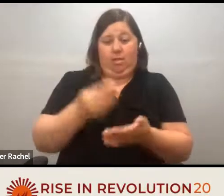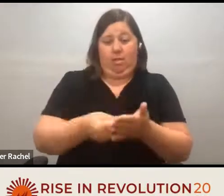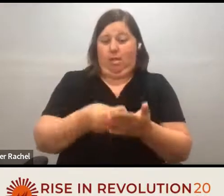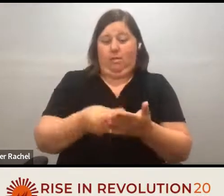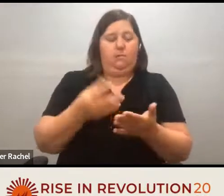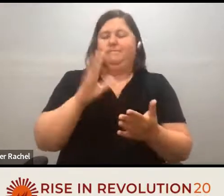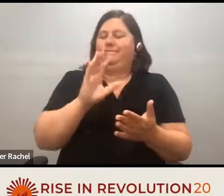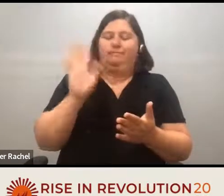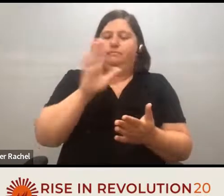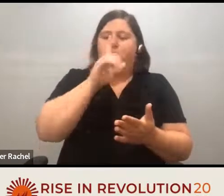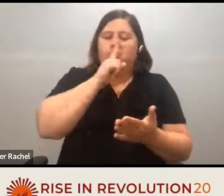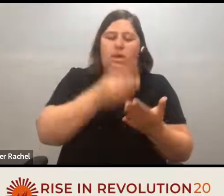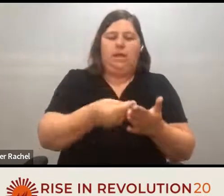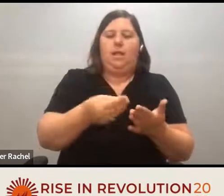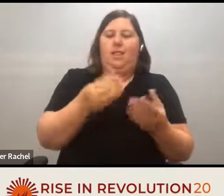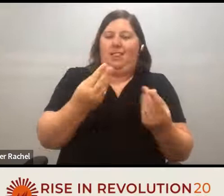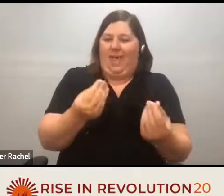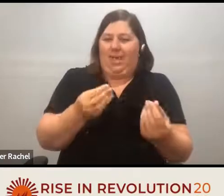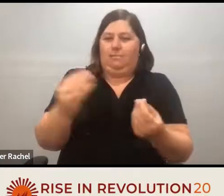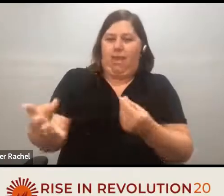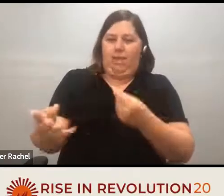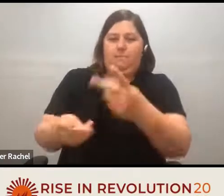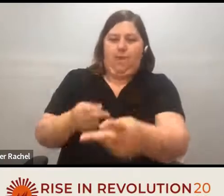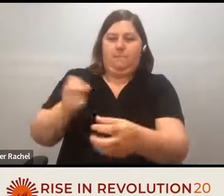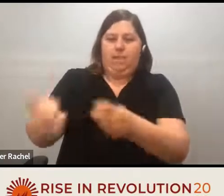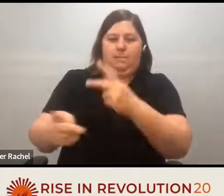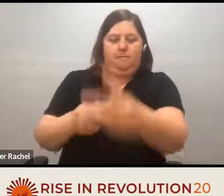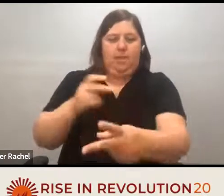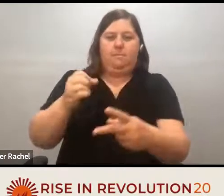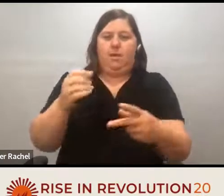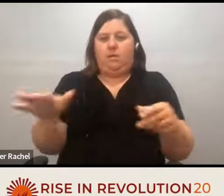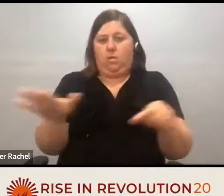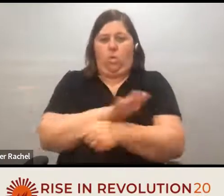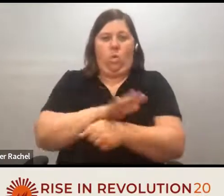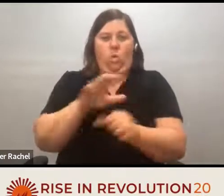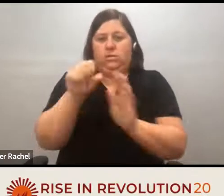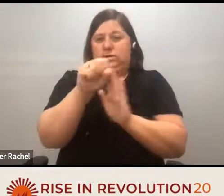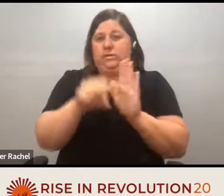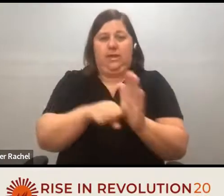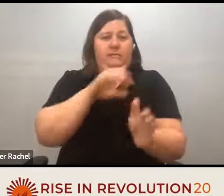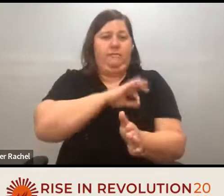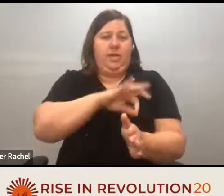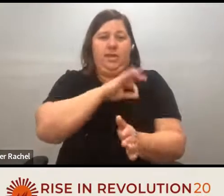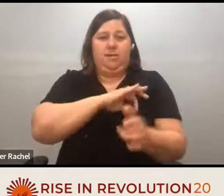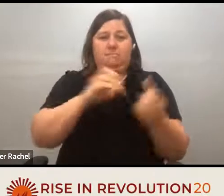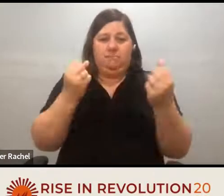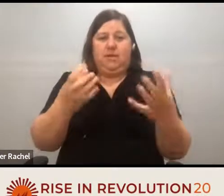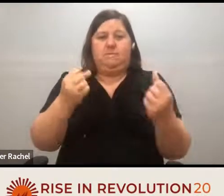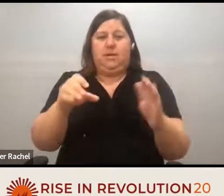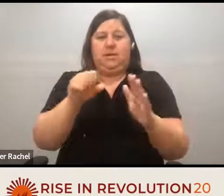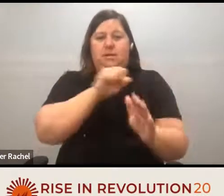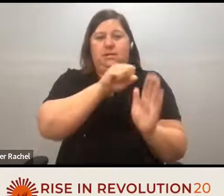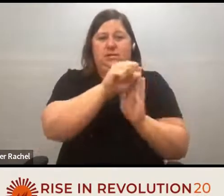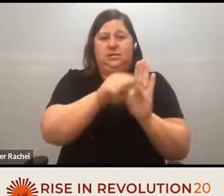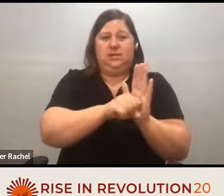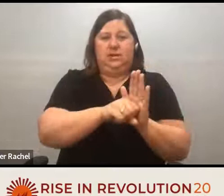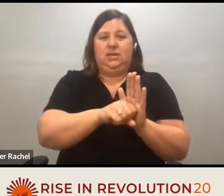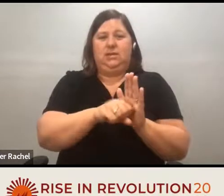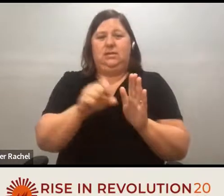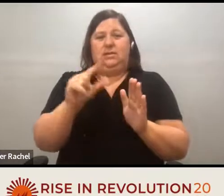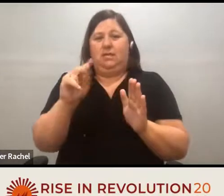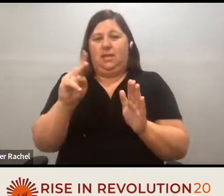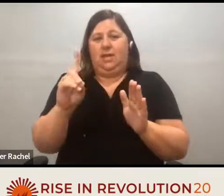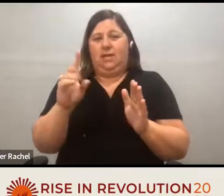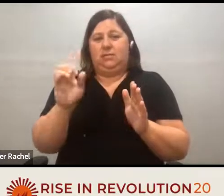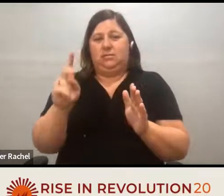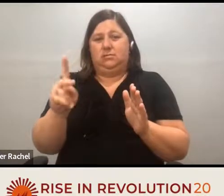they're multi-organizational across the whole state. So I've heard of all over many, many states, land backs happening, institutions and schools